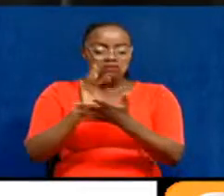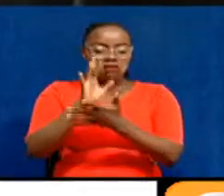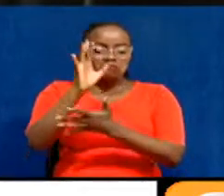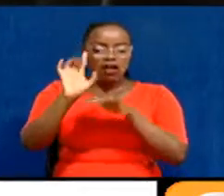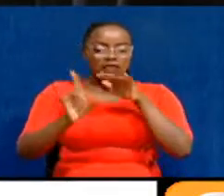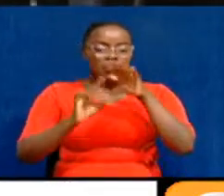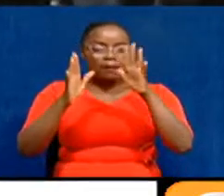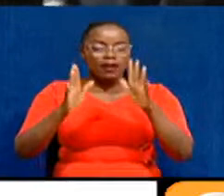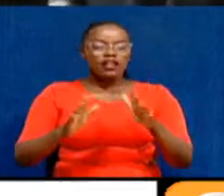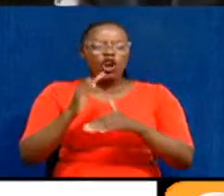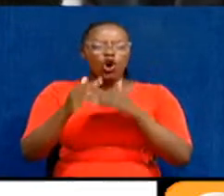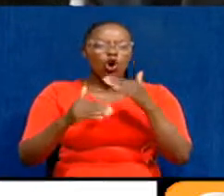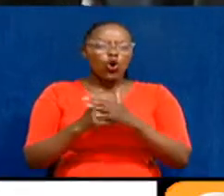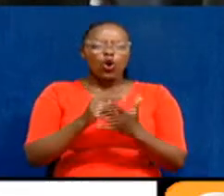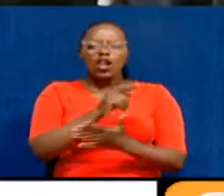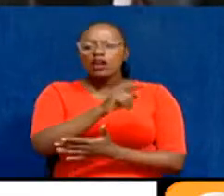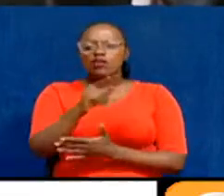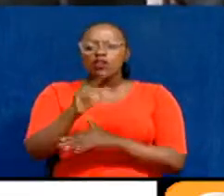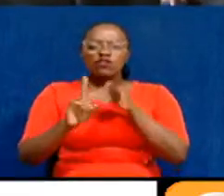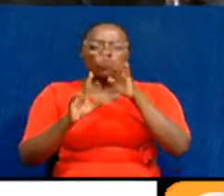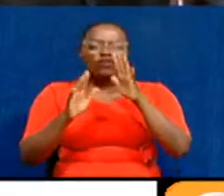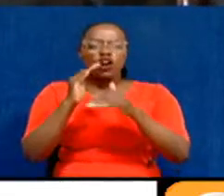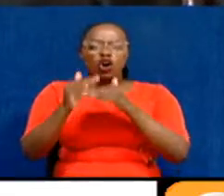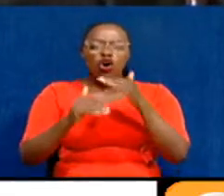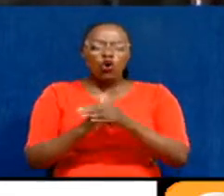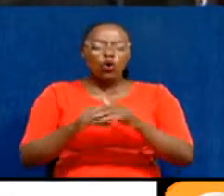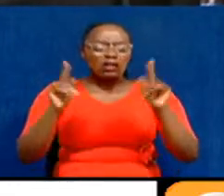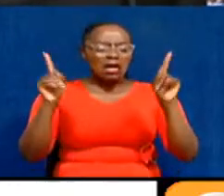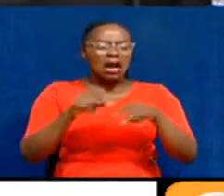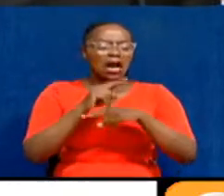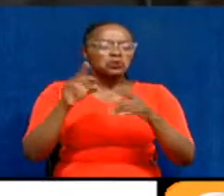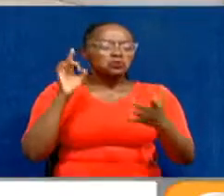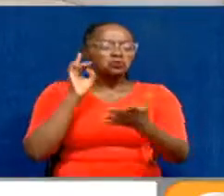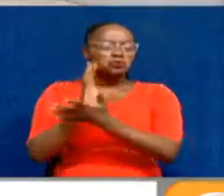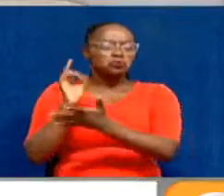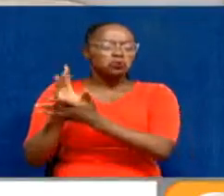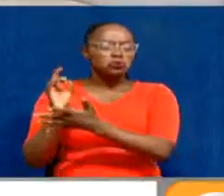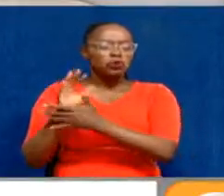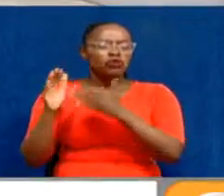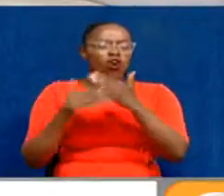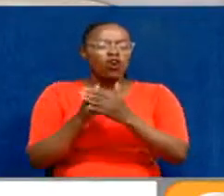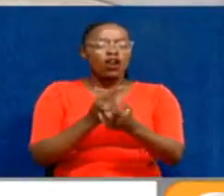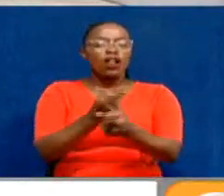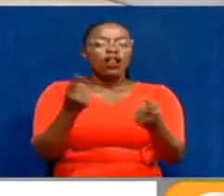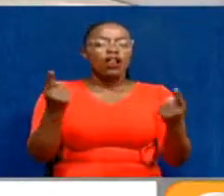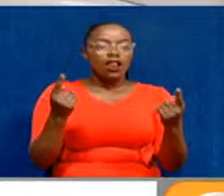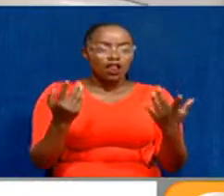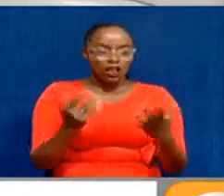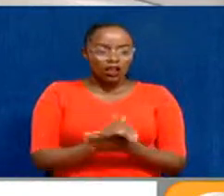cabinet. Nimewaachisha mawaziri wangu wote.